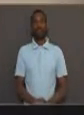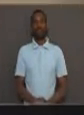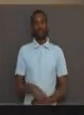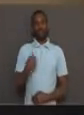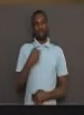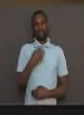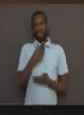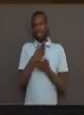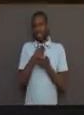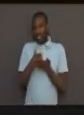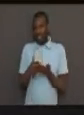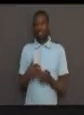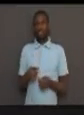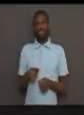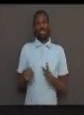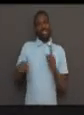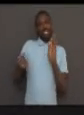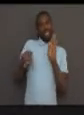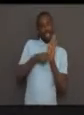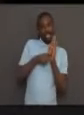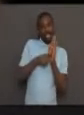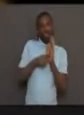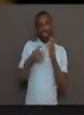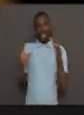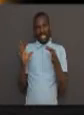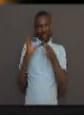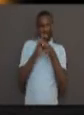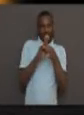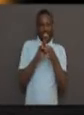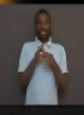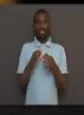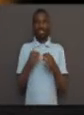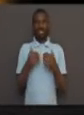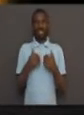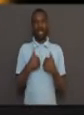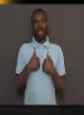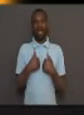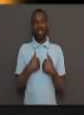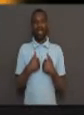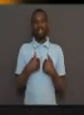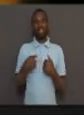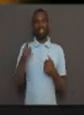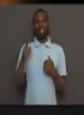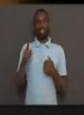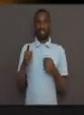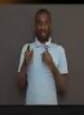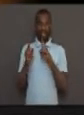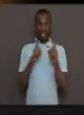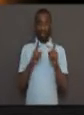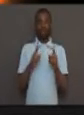We sometimes have negative associations with the phrase